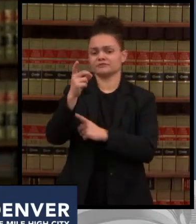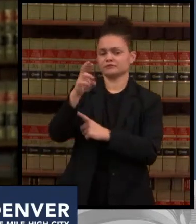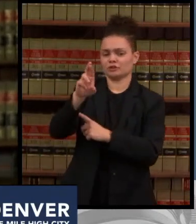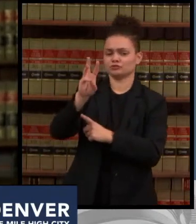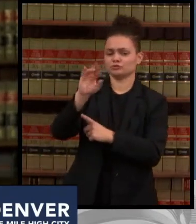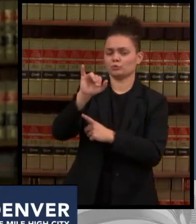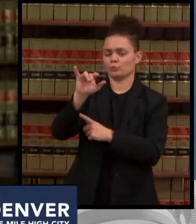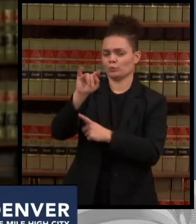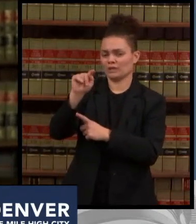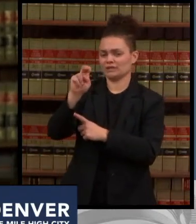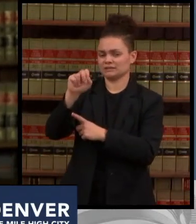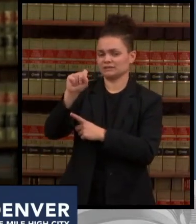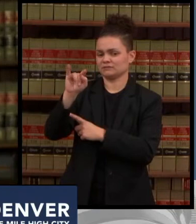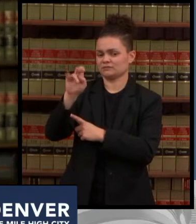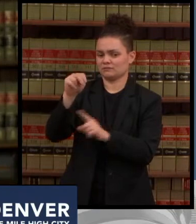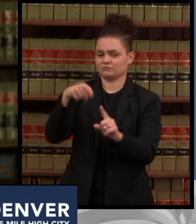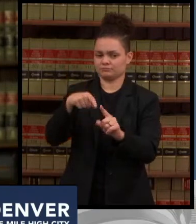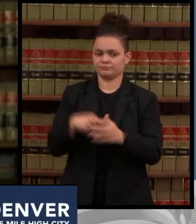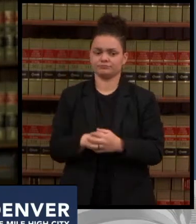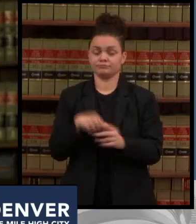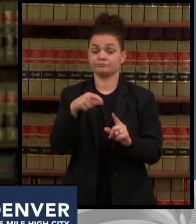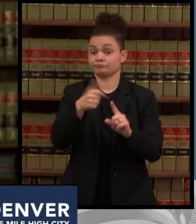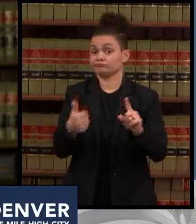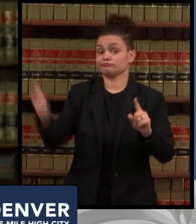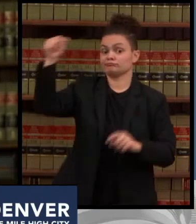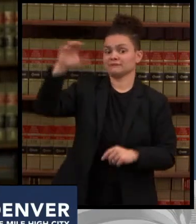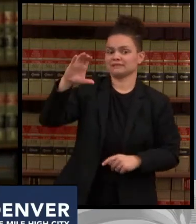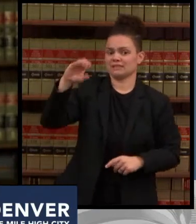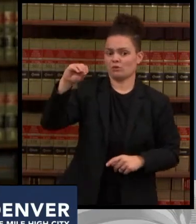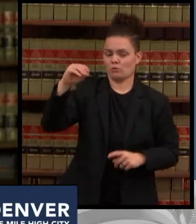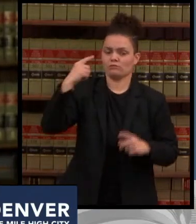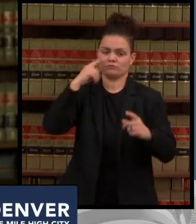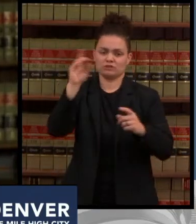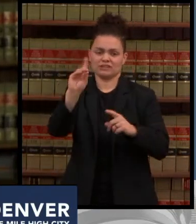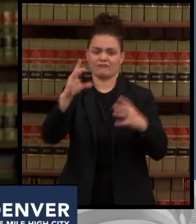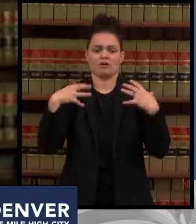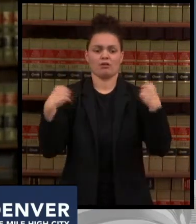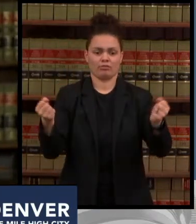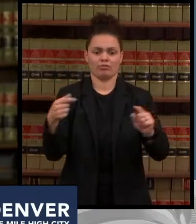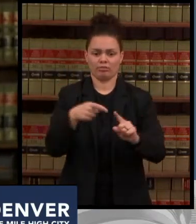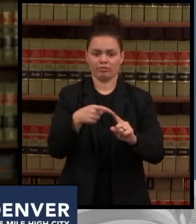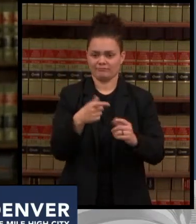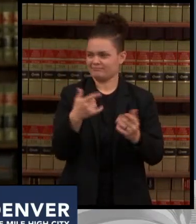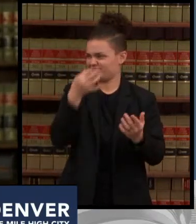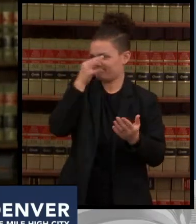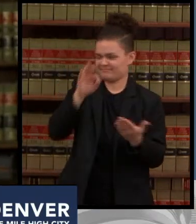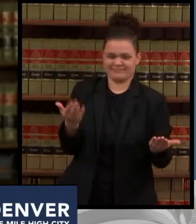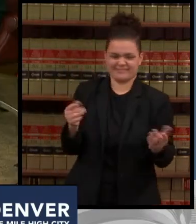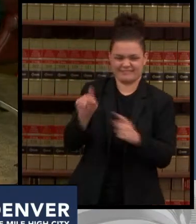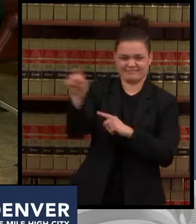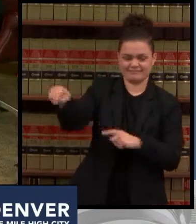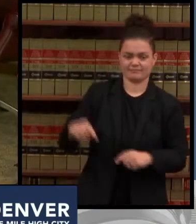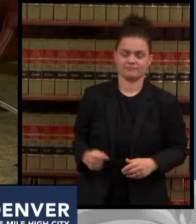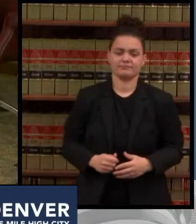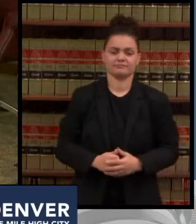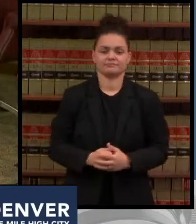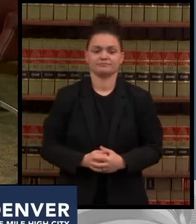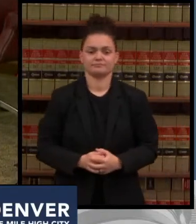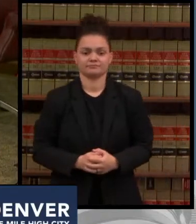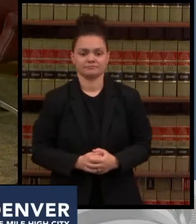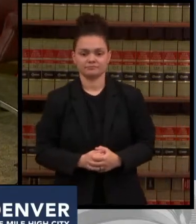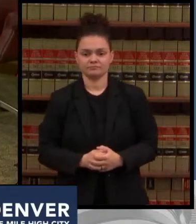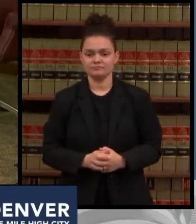the CEO of Denver Health, just down the street from us, and will address the issue of hospital capacity.